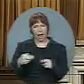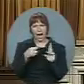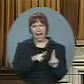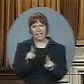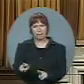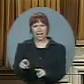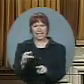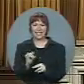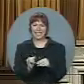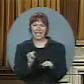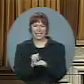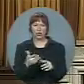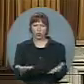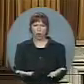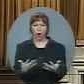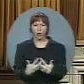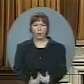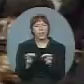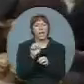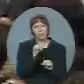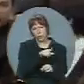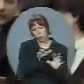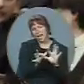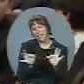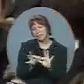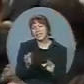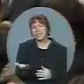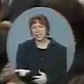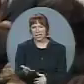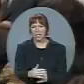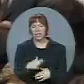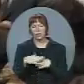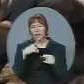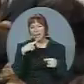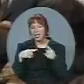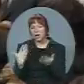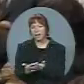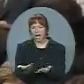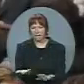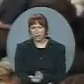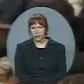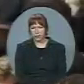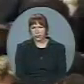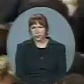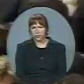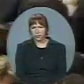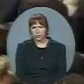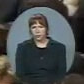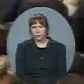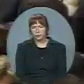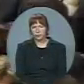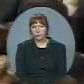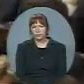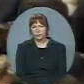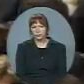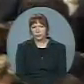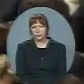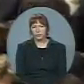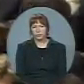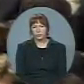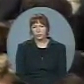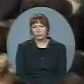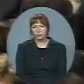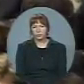Honourable the Prime Minister. Well, Mr. Speaker, there is no higher duty than the protection of